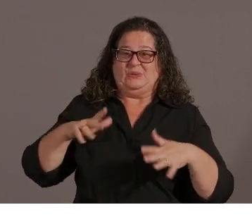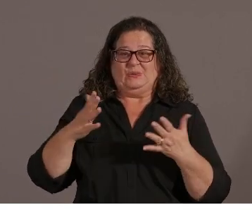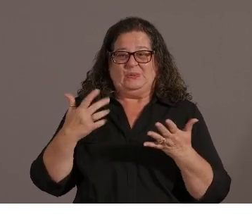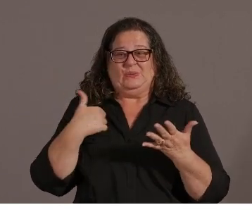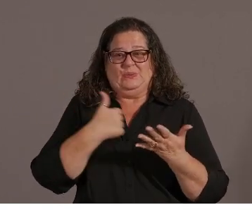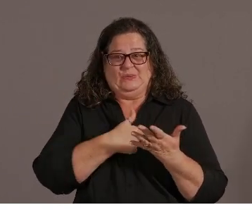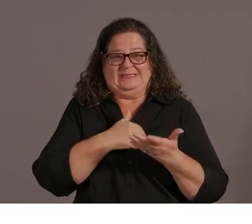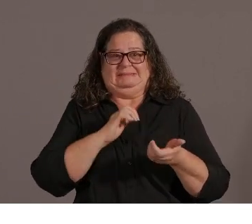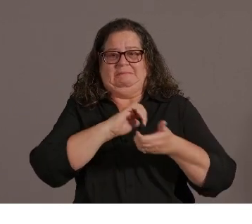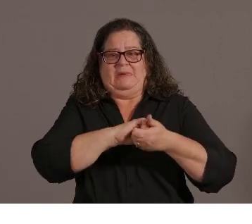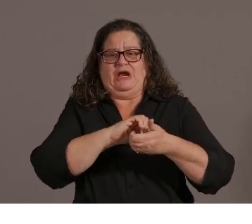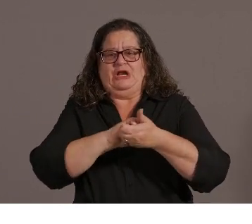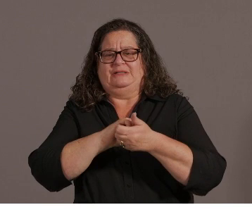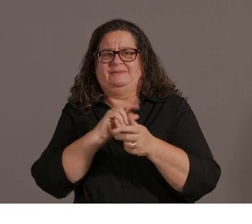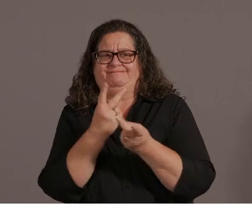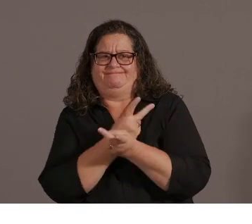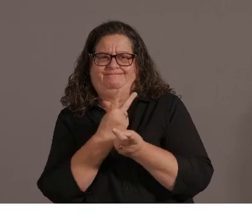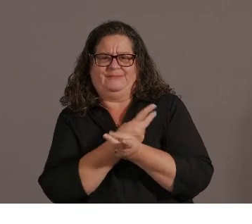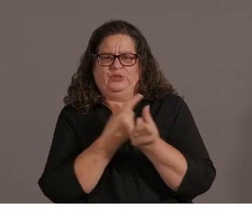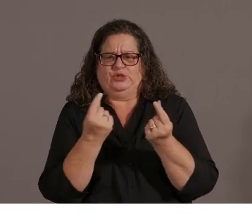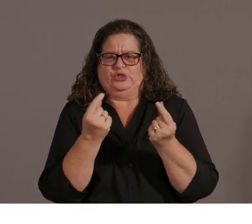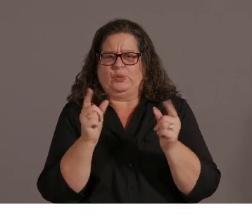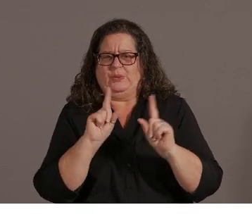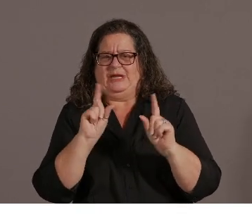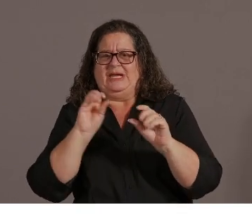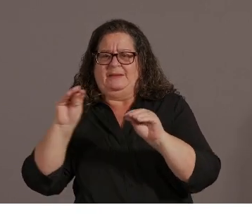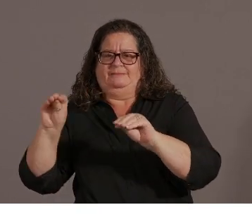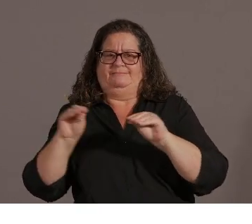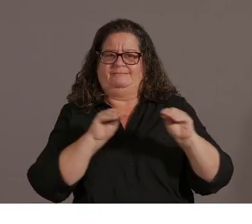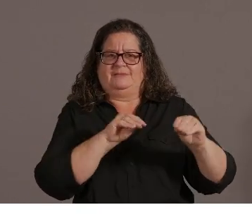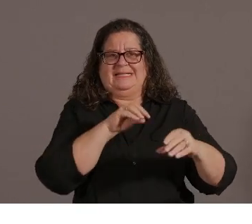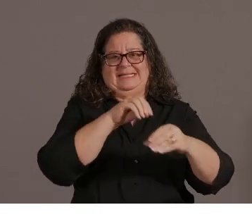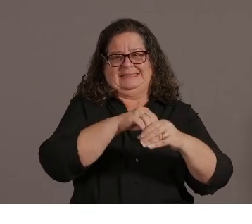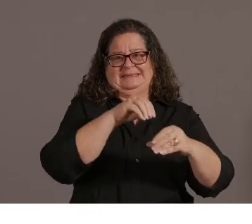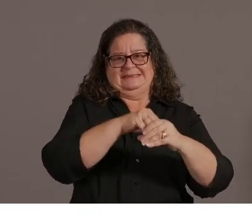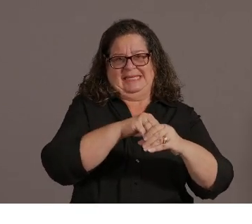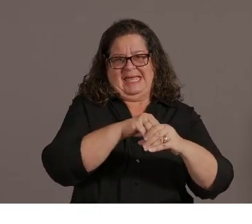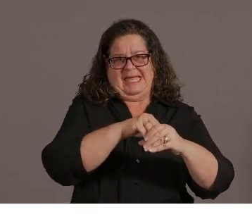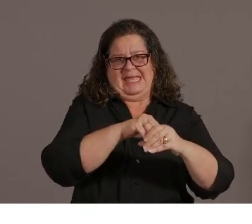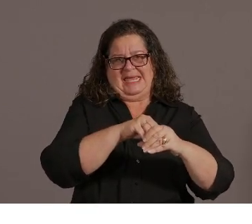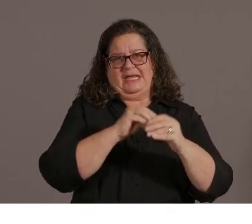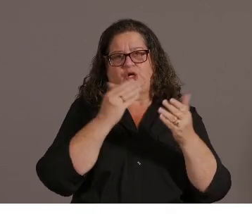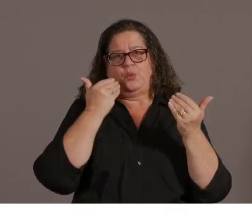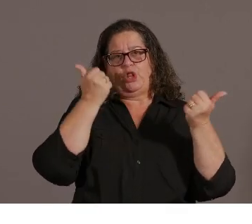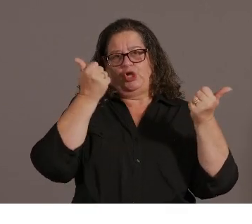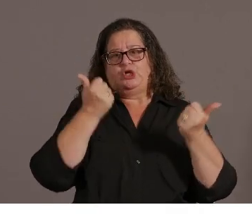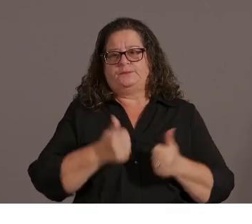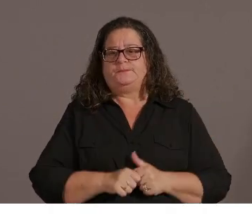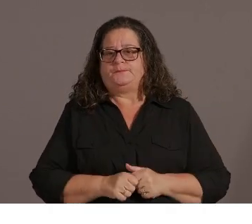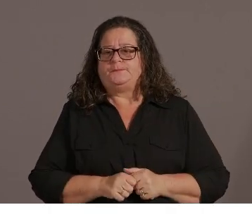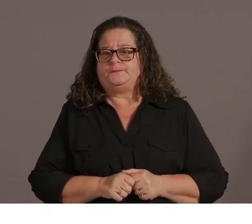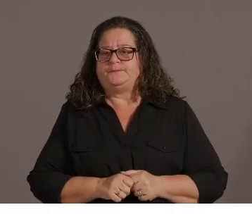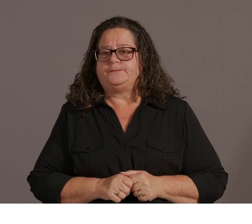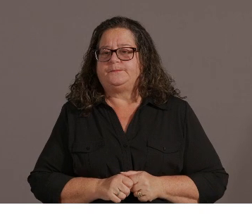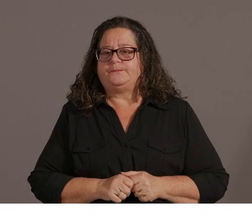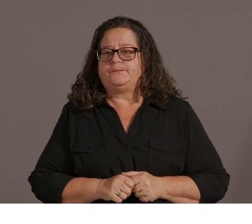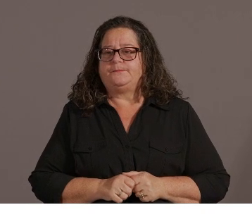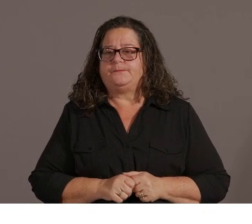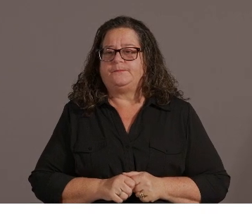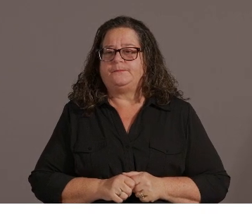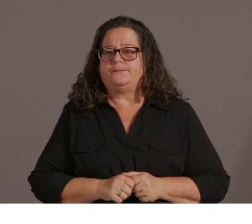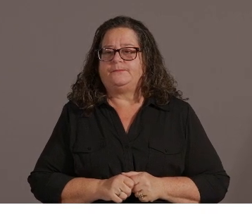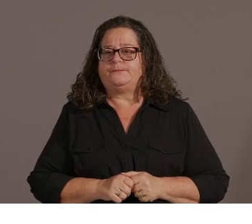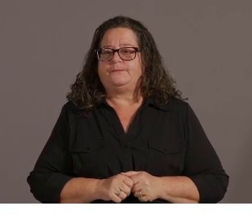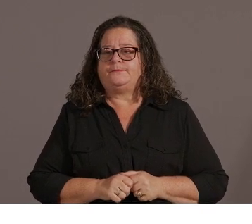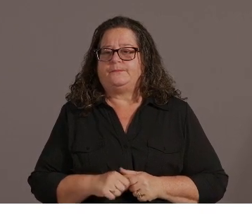plans for transitioning our state sites to indoor locations. And we are planning on continuing